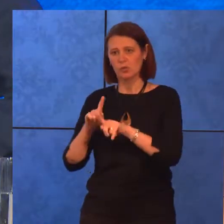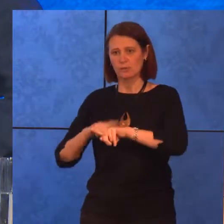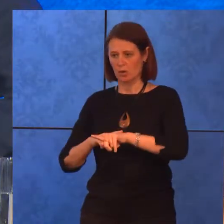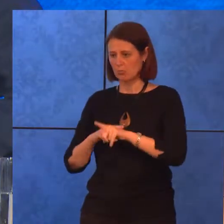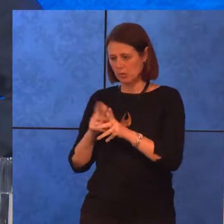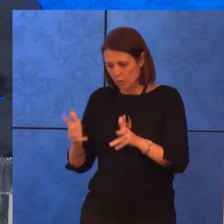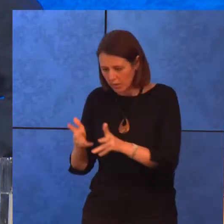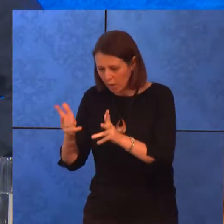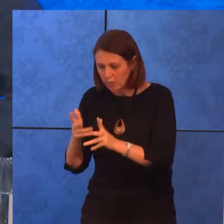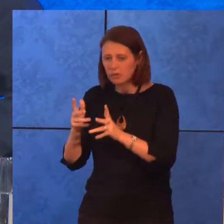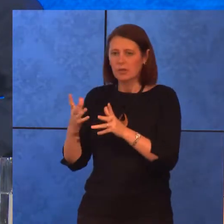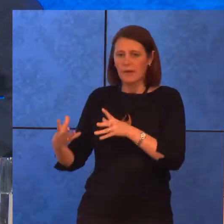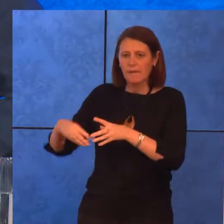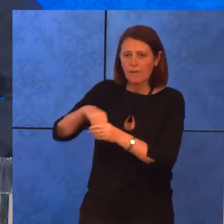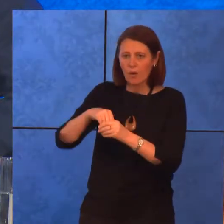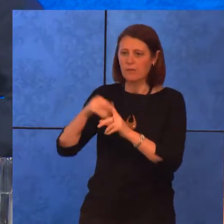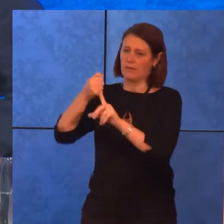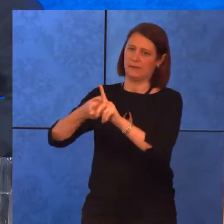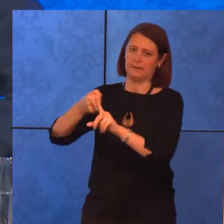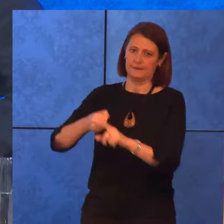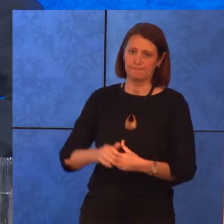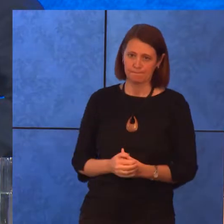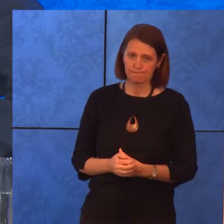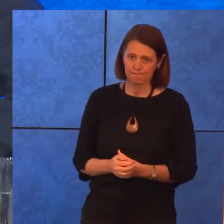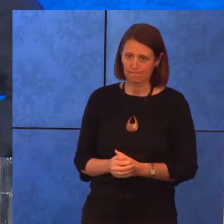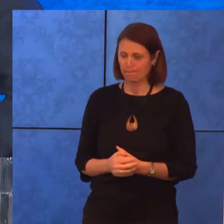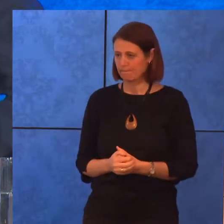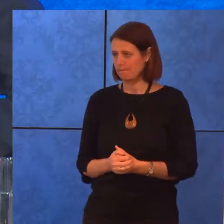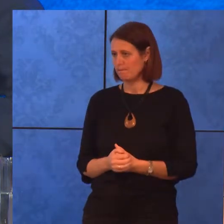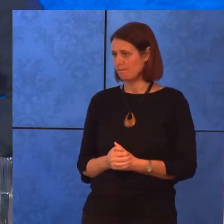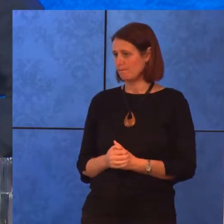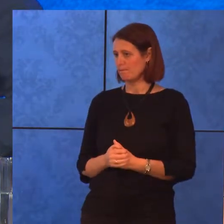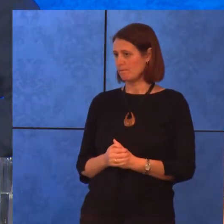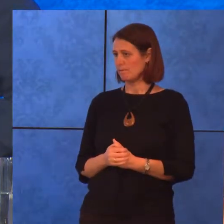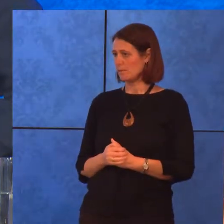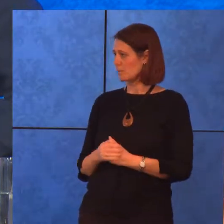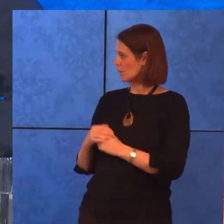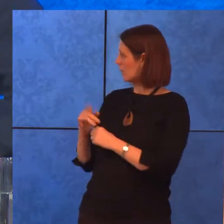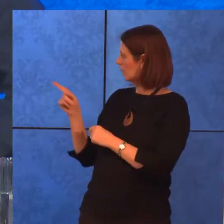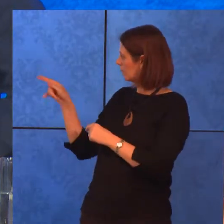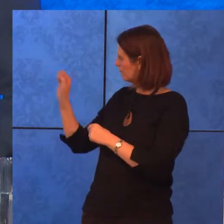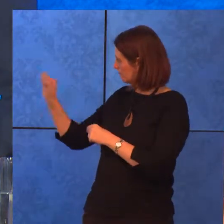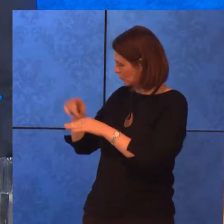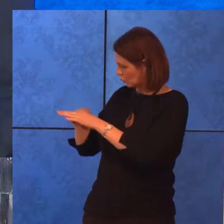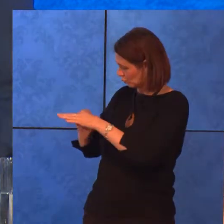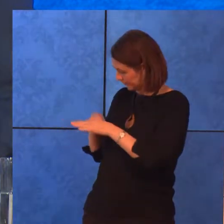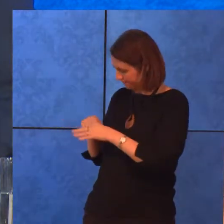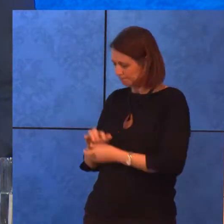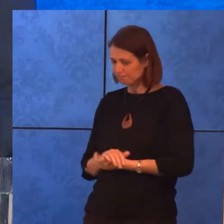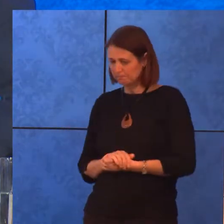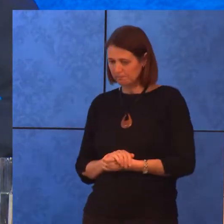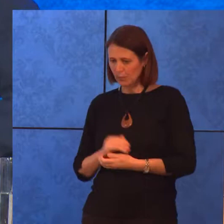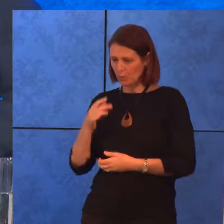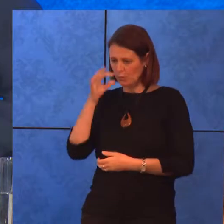encourage and involve advocates. So to go to your question, we don't assume the role